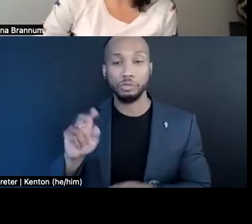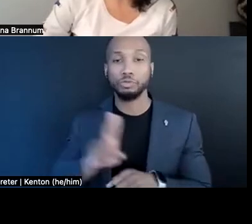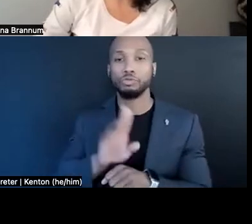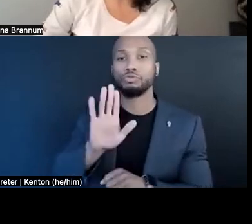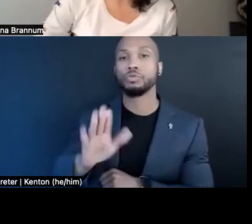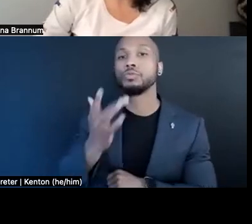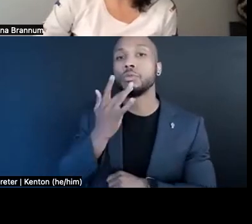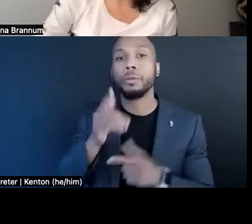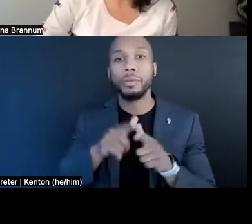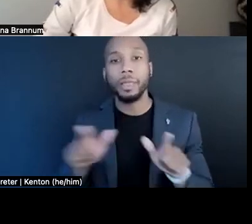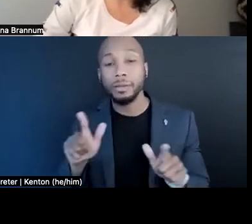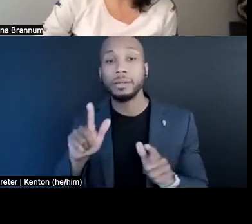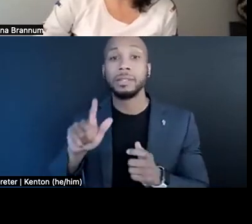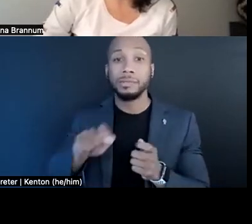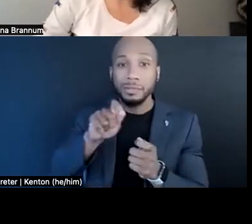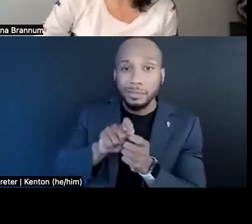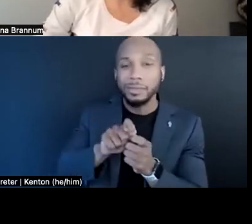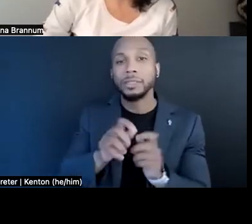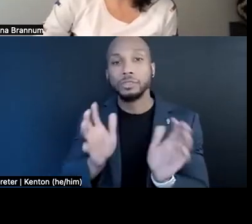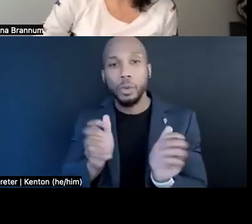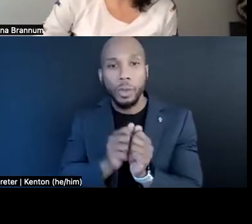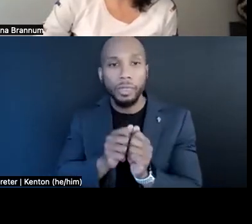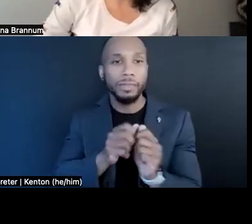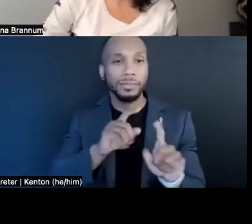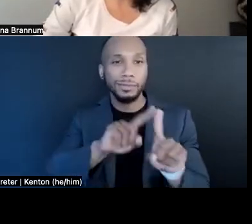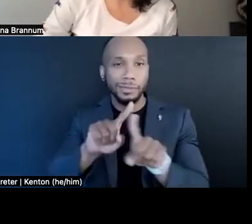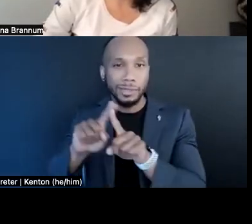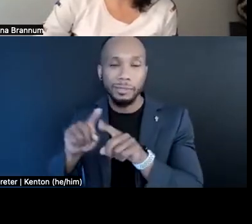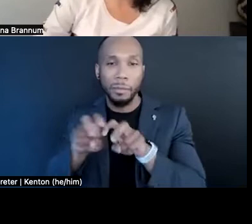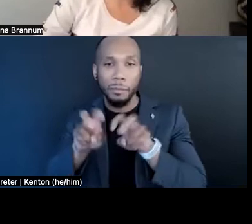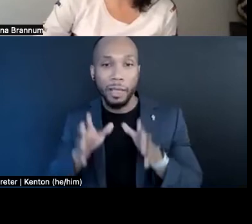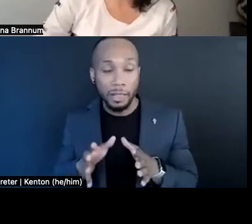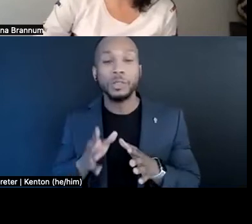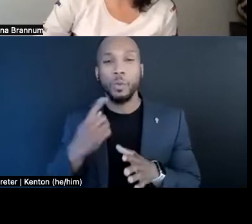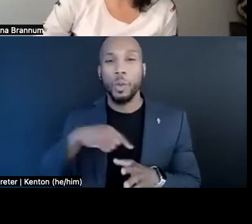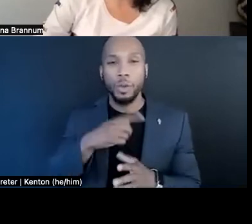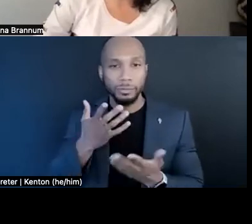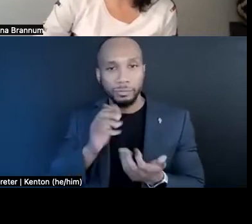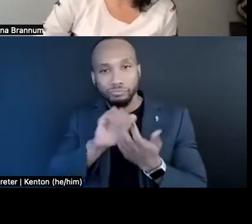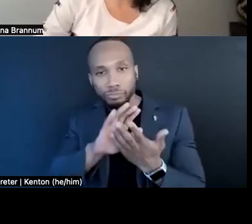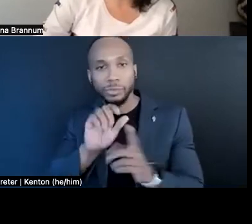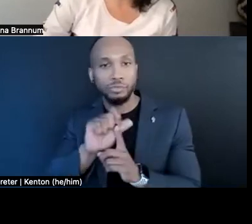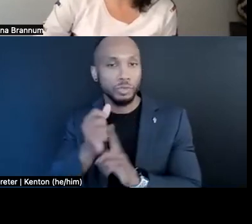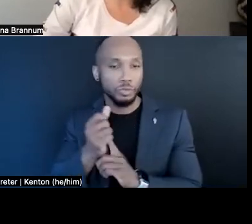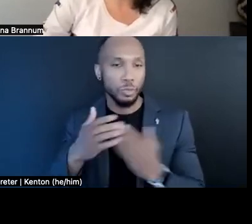especially to speak to our various panelists. We'll do our best. And Julianna, welcome.